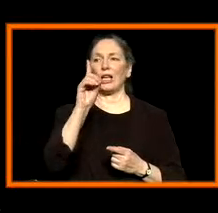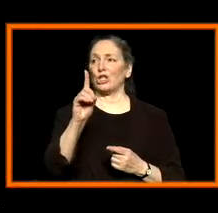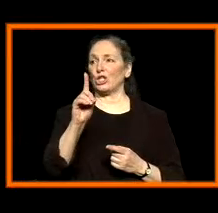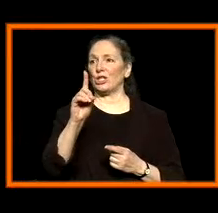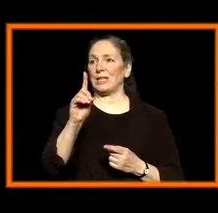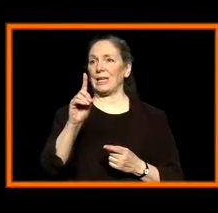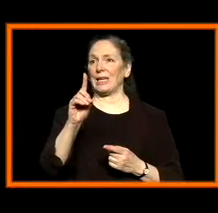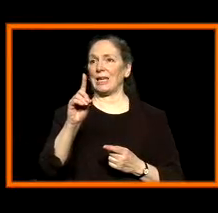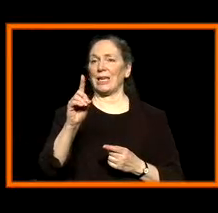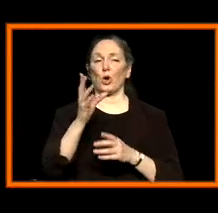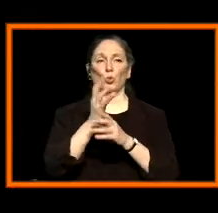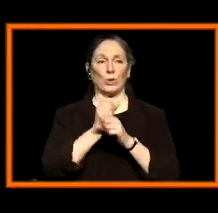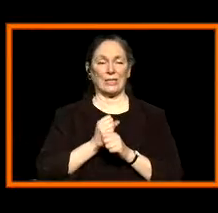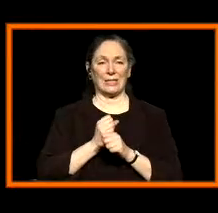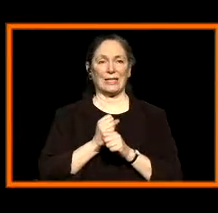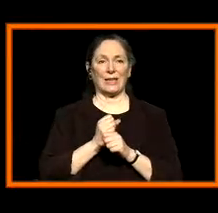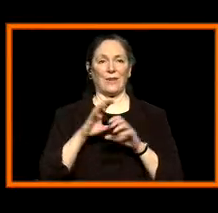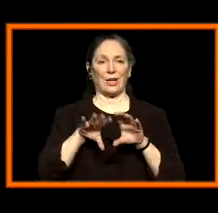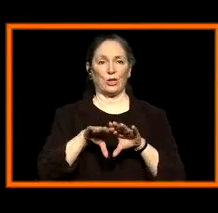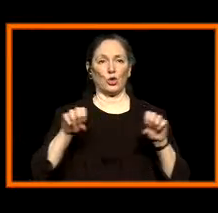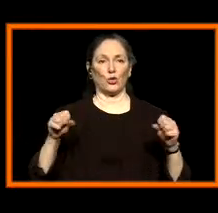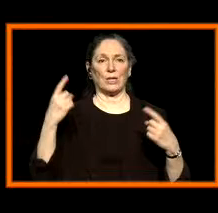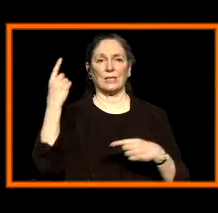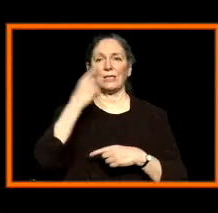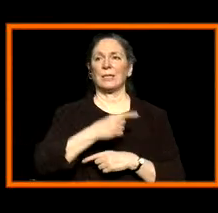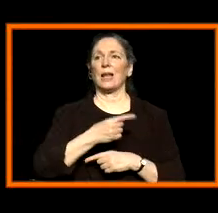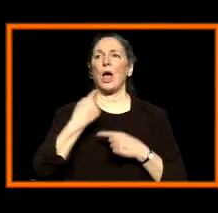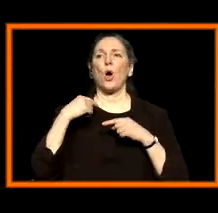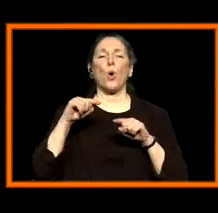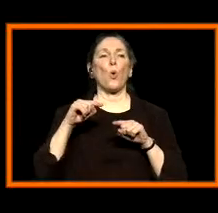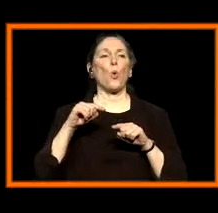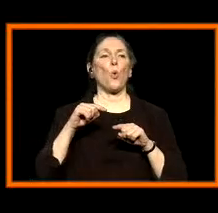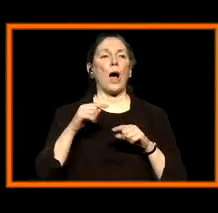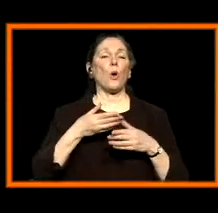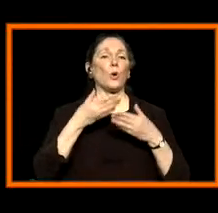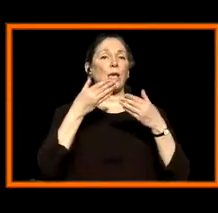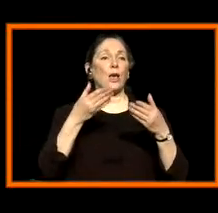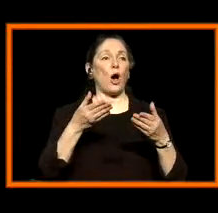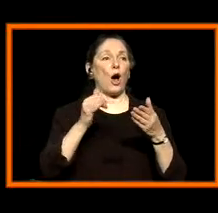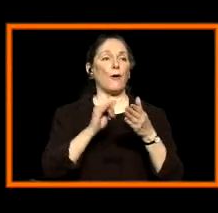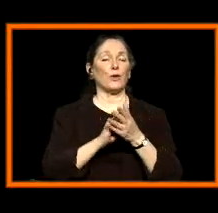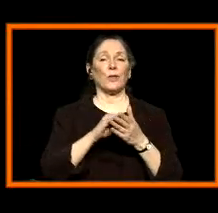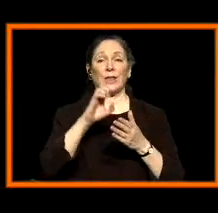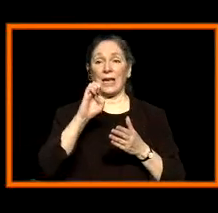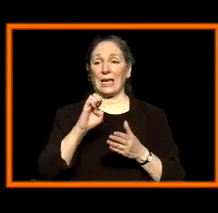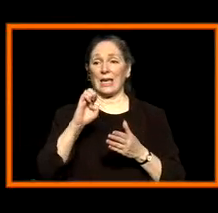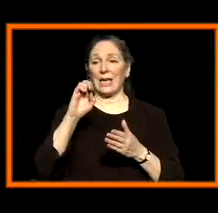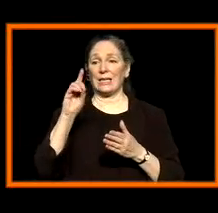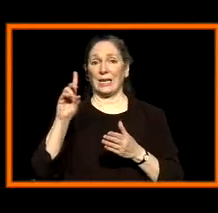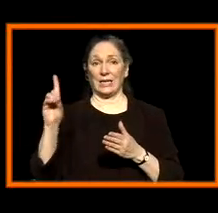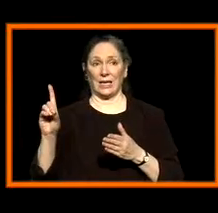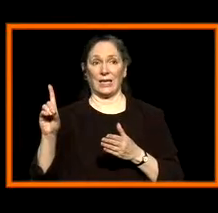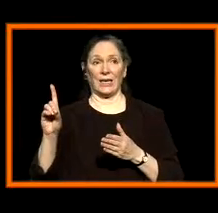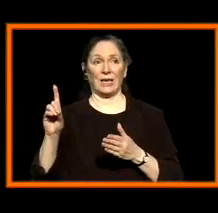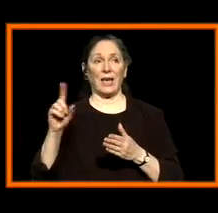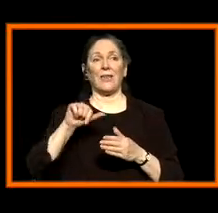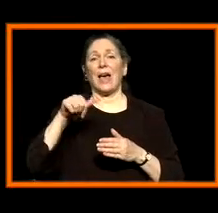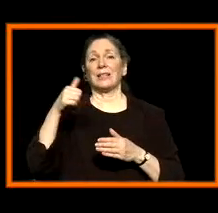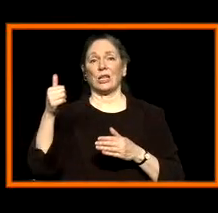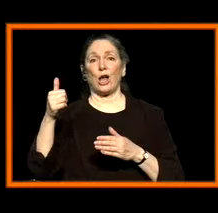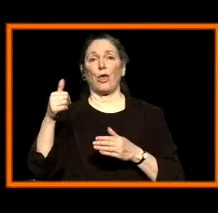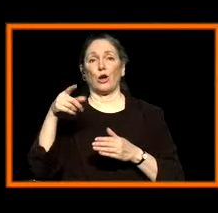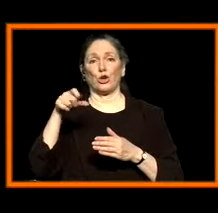PhDs receiving degrees today. While we've offered the EdD, which is another type